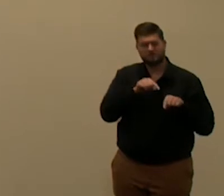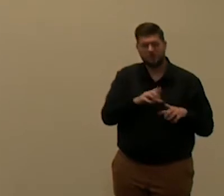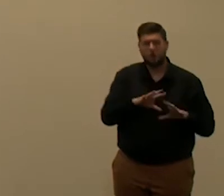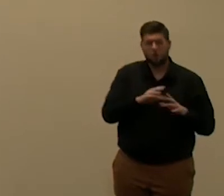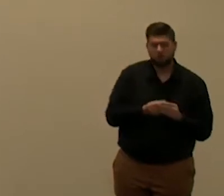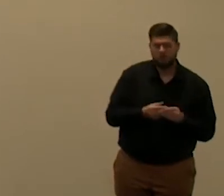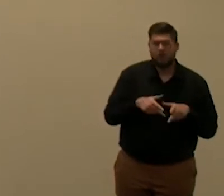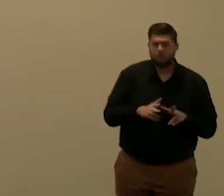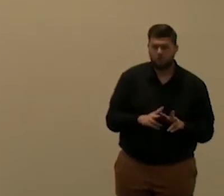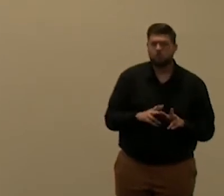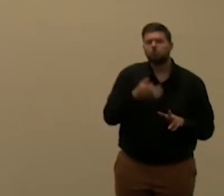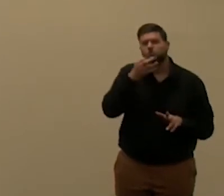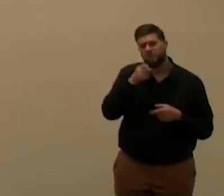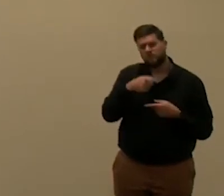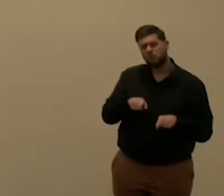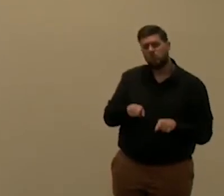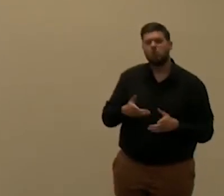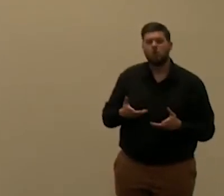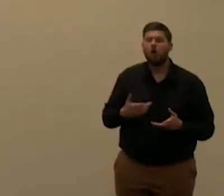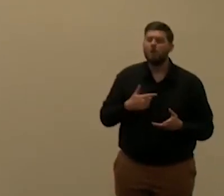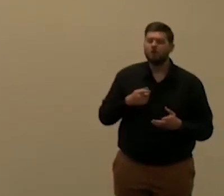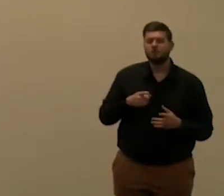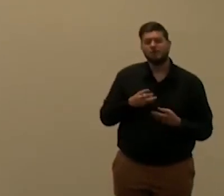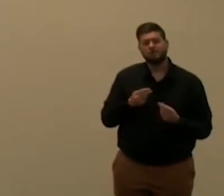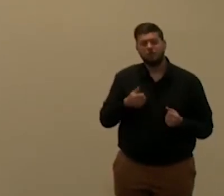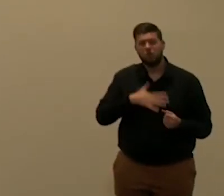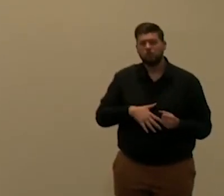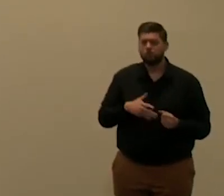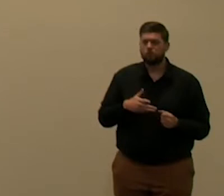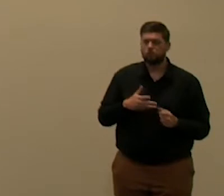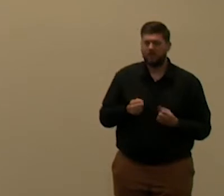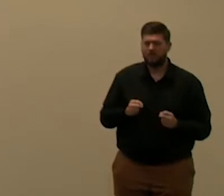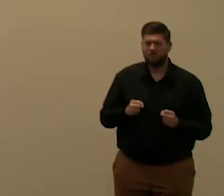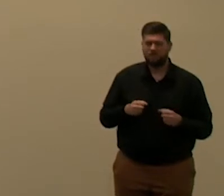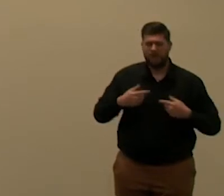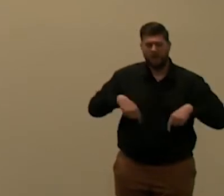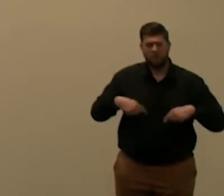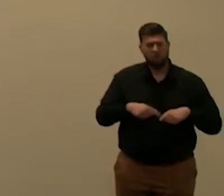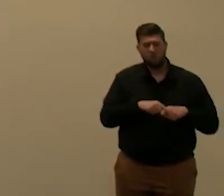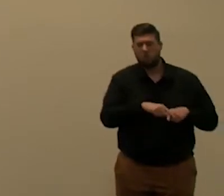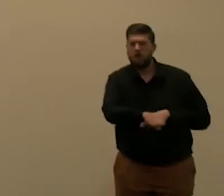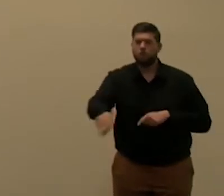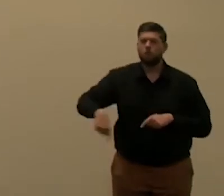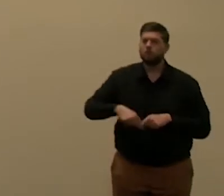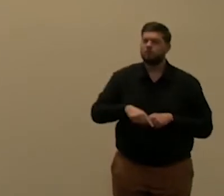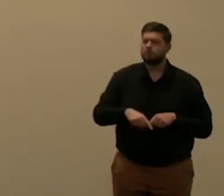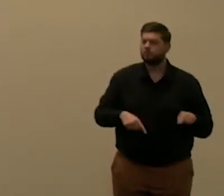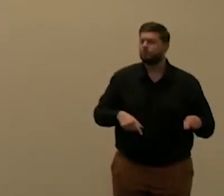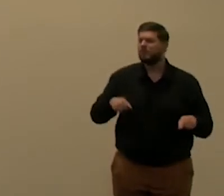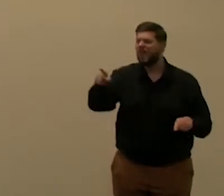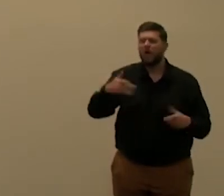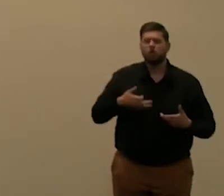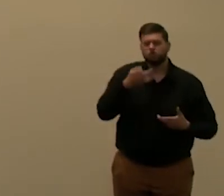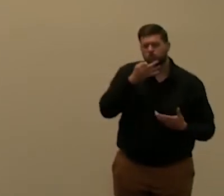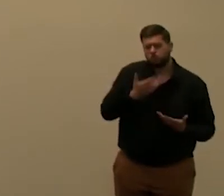show this together mode to everyone in the meeting, so that everyone has the same experience. I don't know if it's rolling out or if